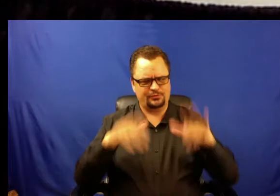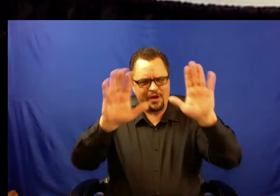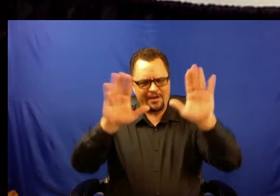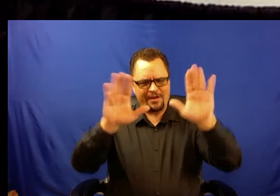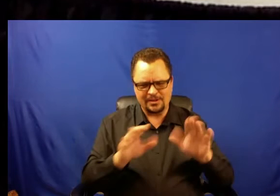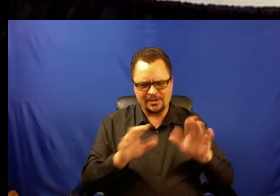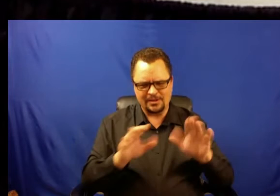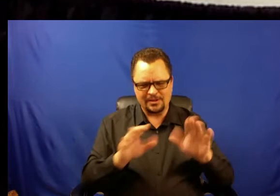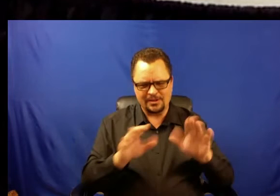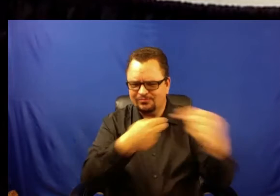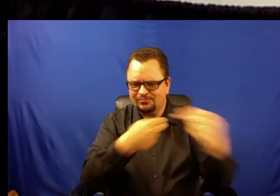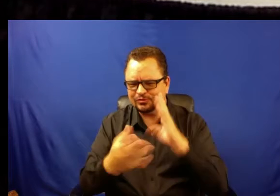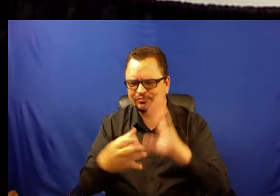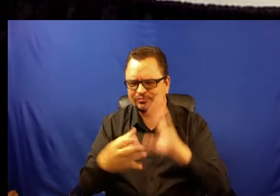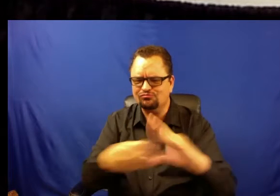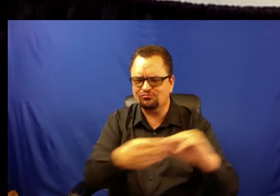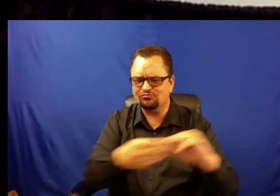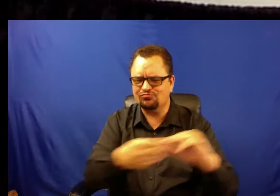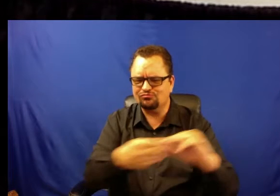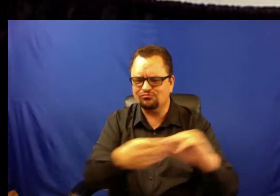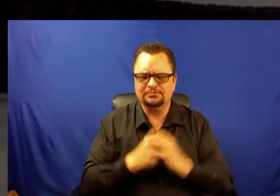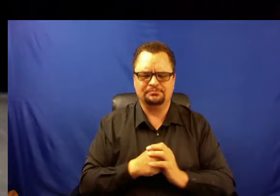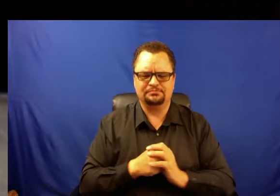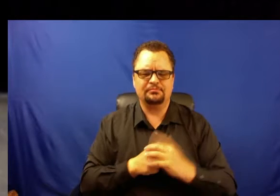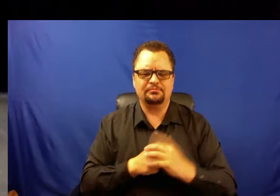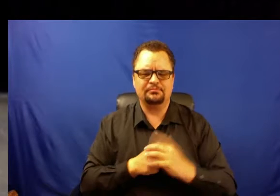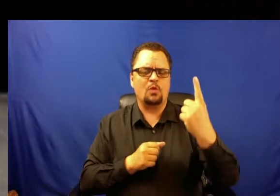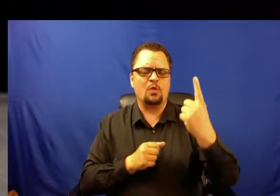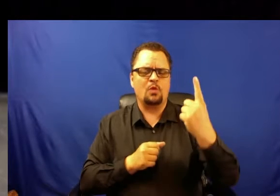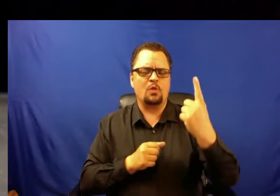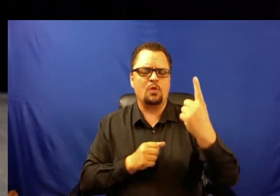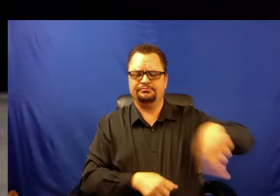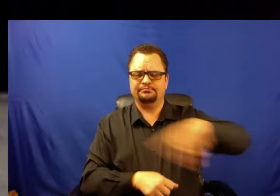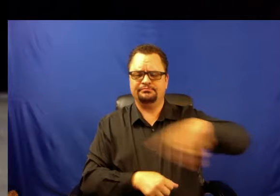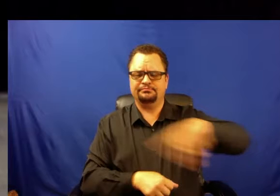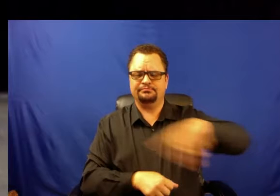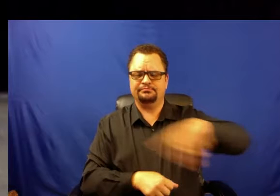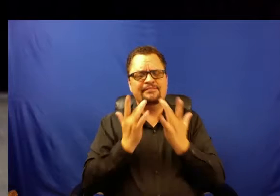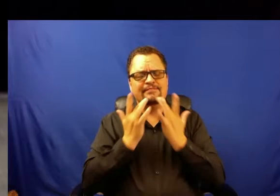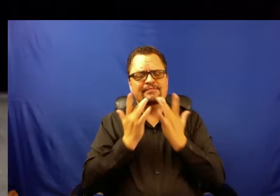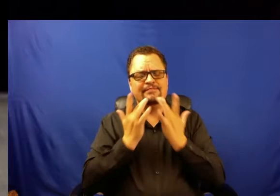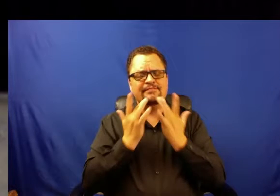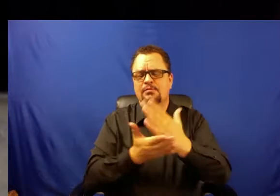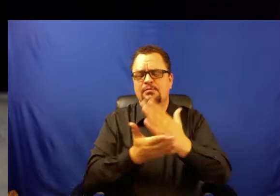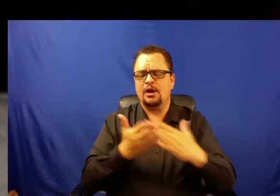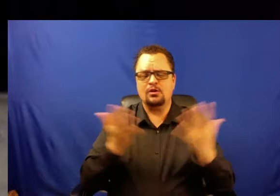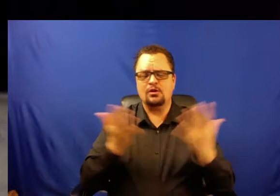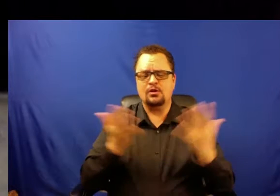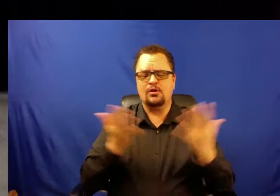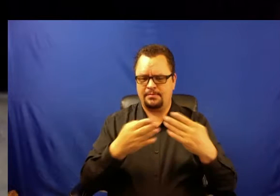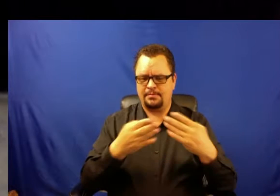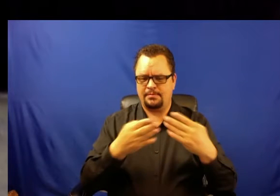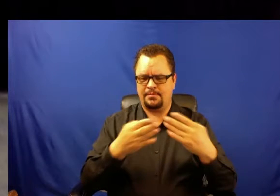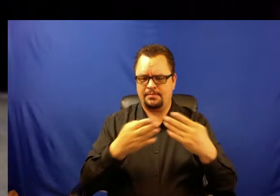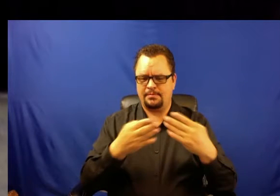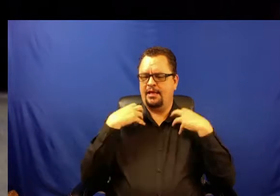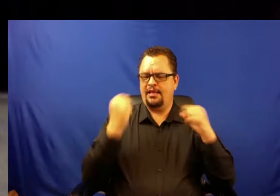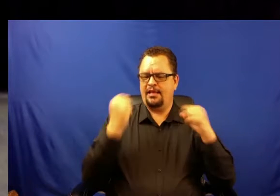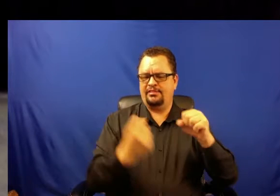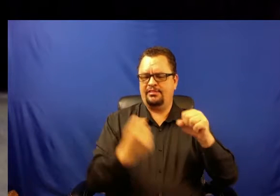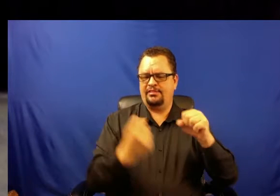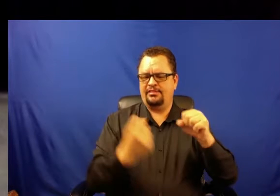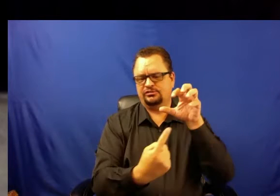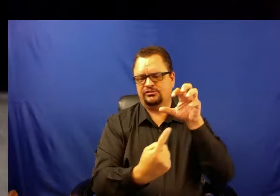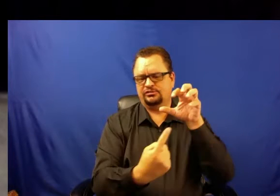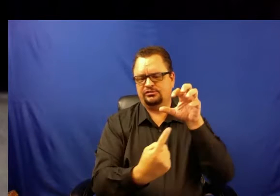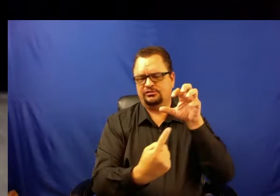is the Public Health Champion or Heroes of Public Health awards. So, Susan, you want